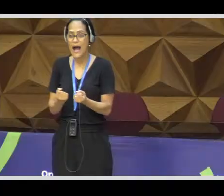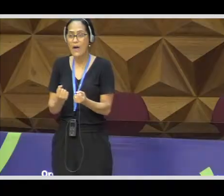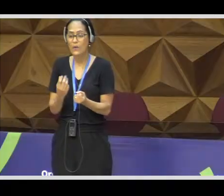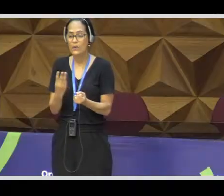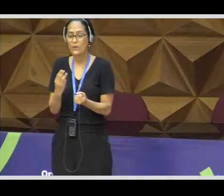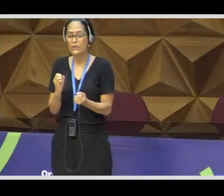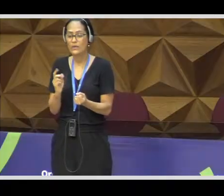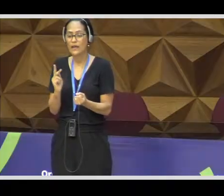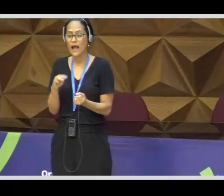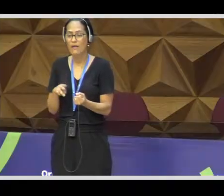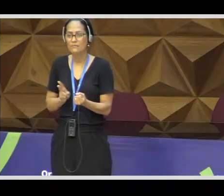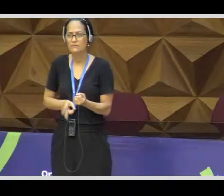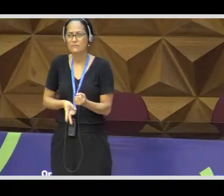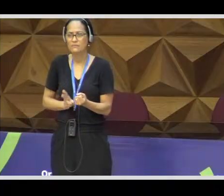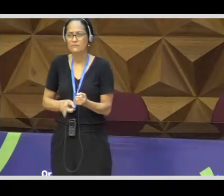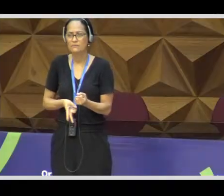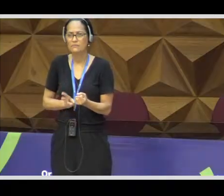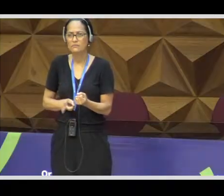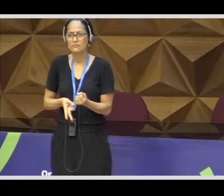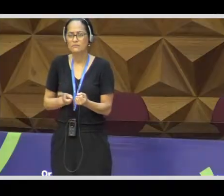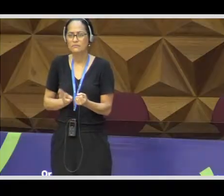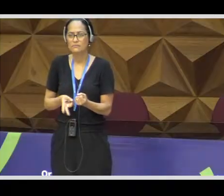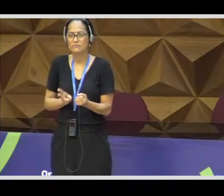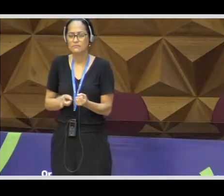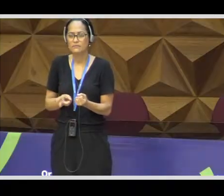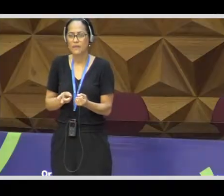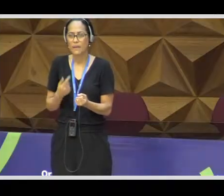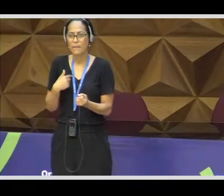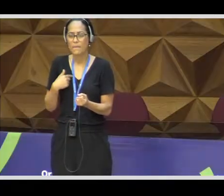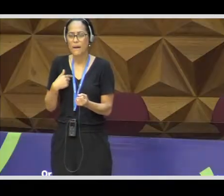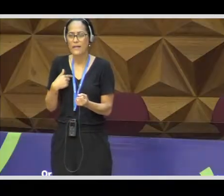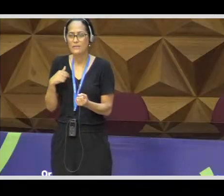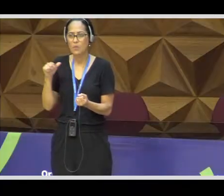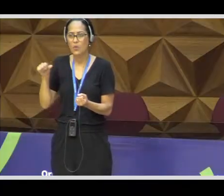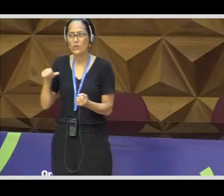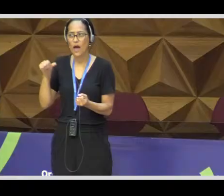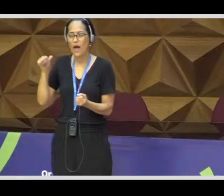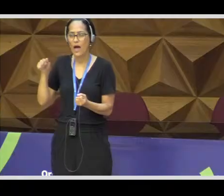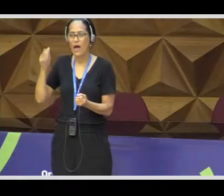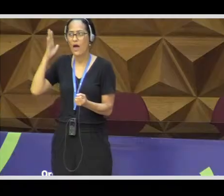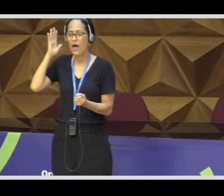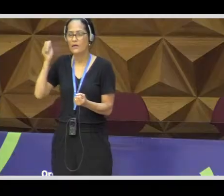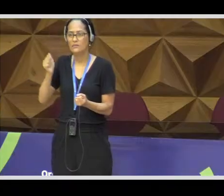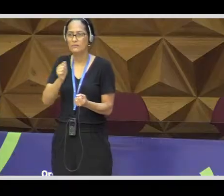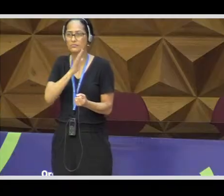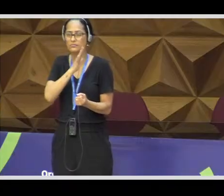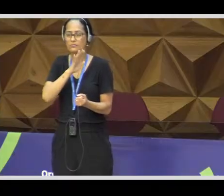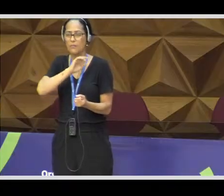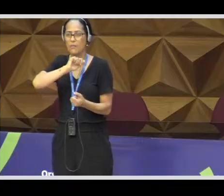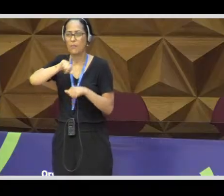we're using this kind of perceptual manipulation to change your experience.